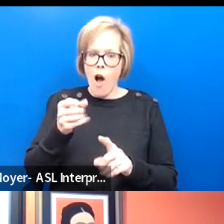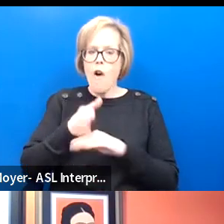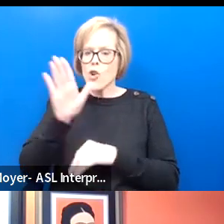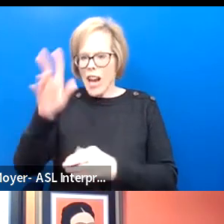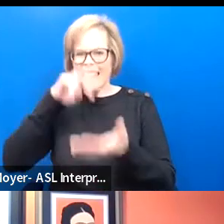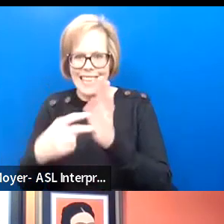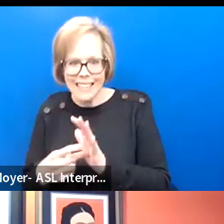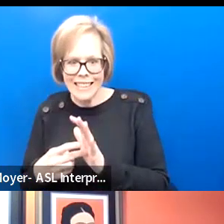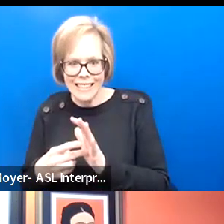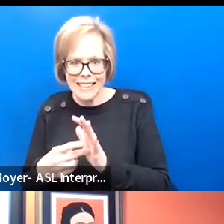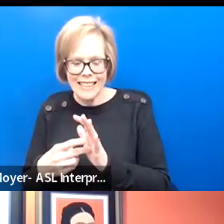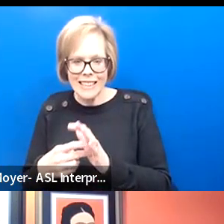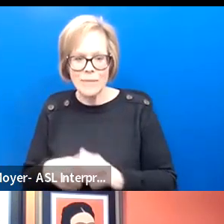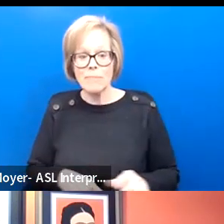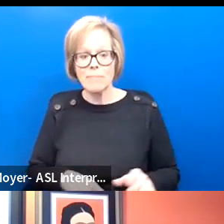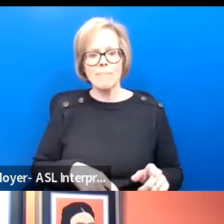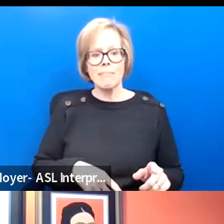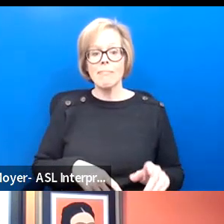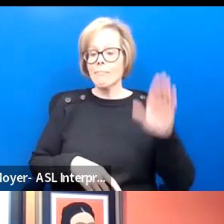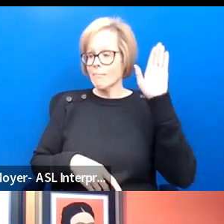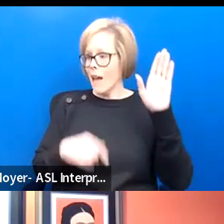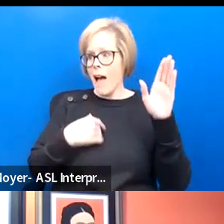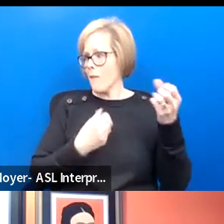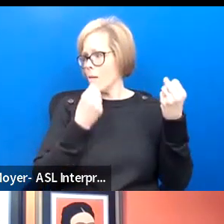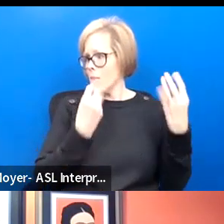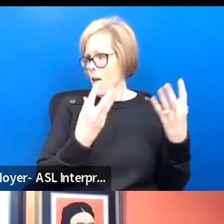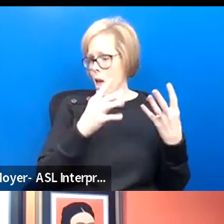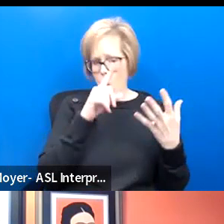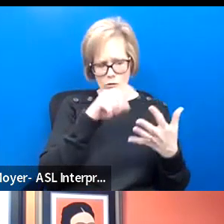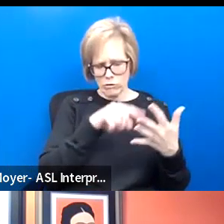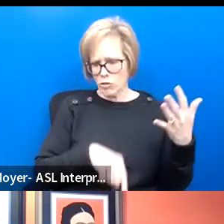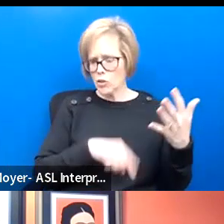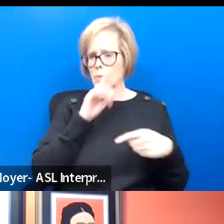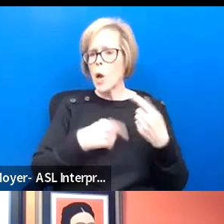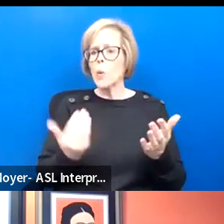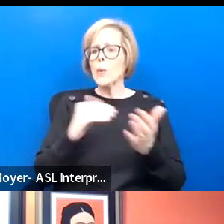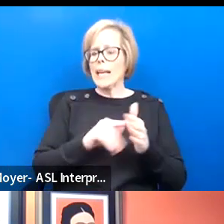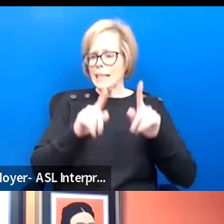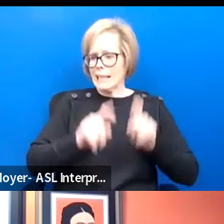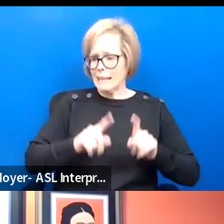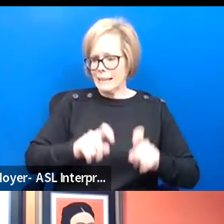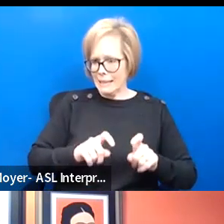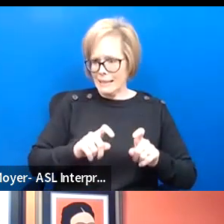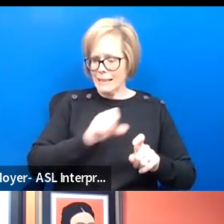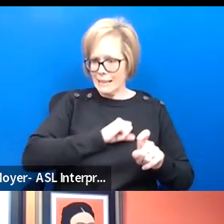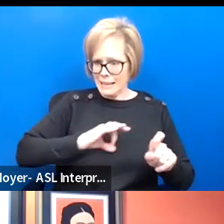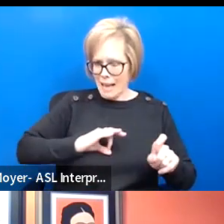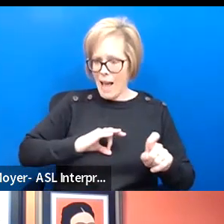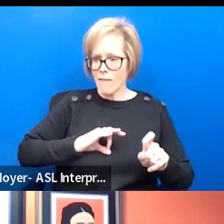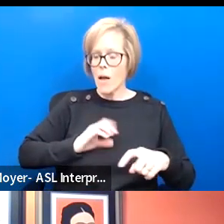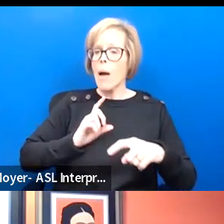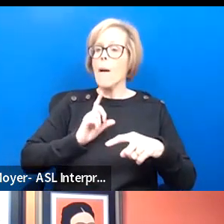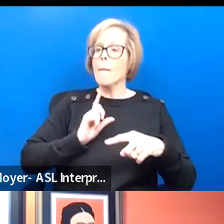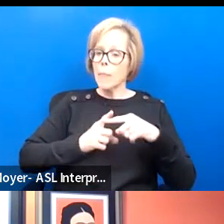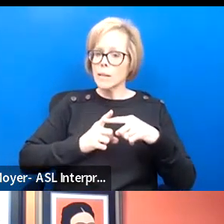This is Eliana. I have a bunch of questions clustered around reassessing staff as well